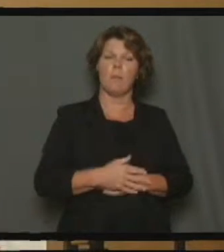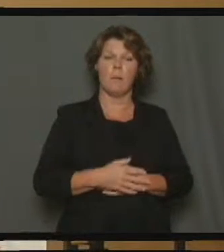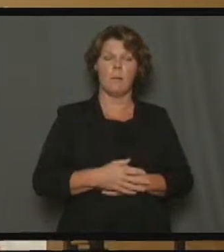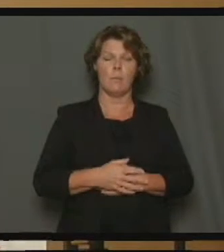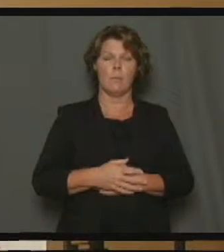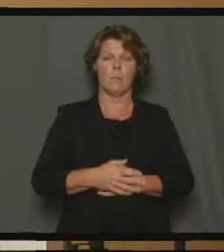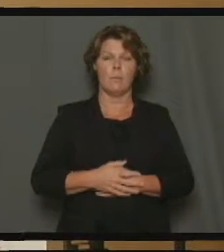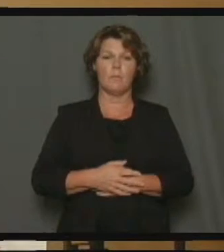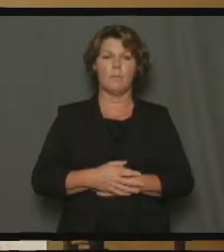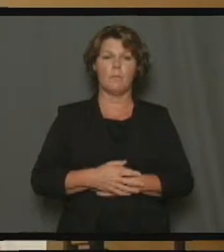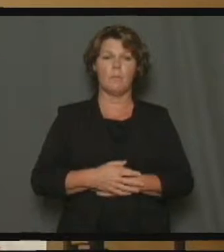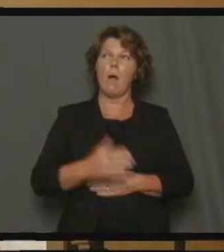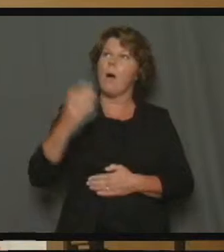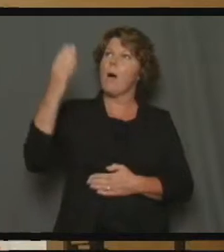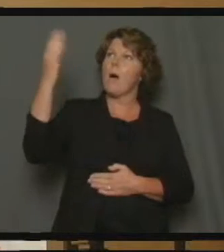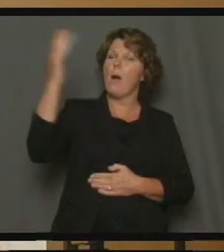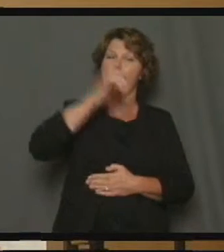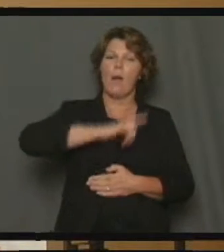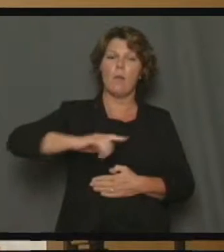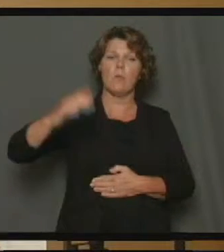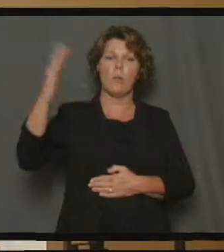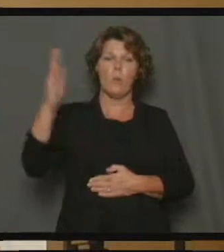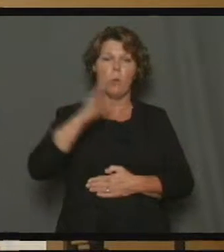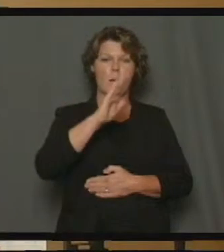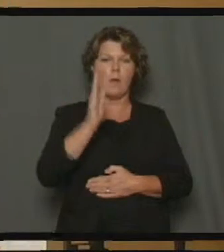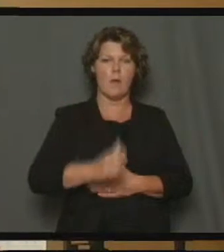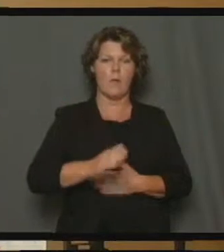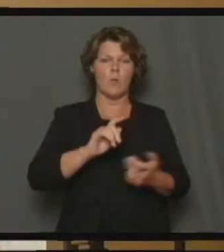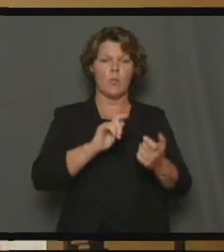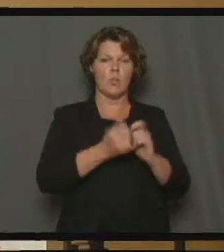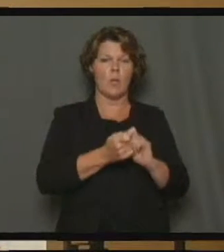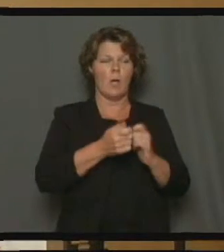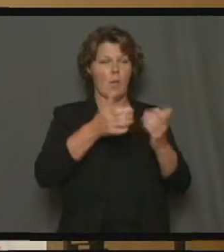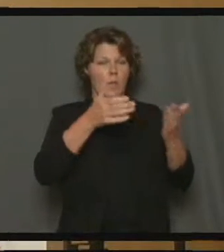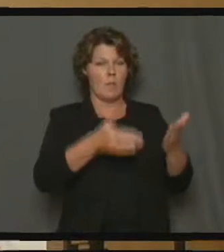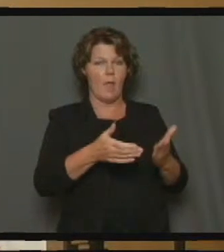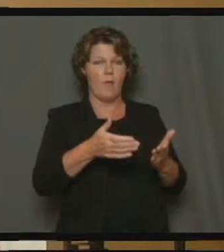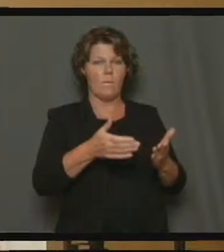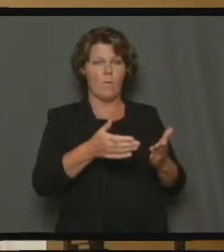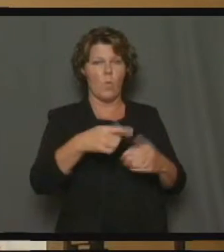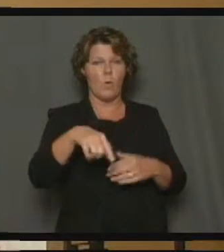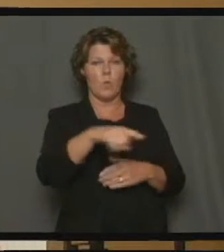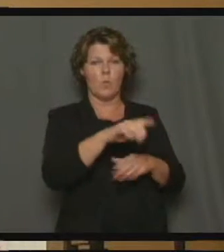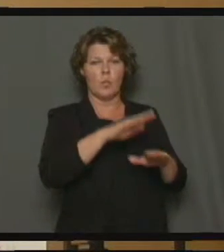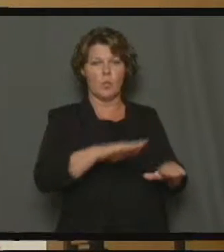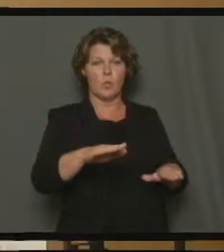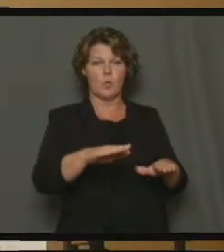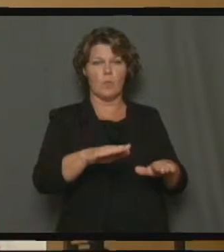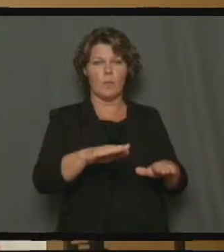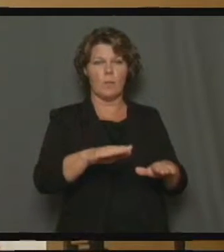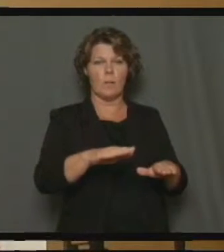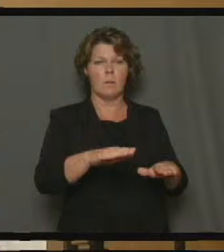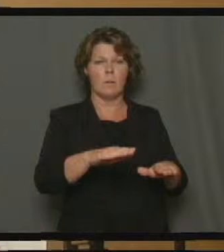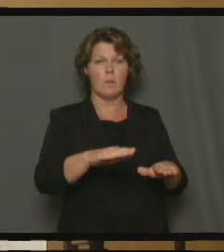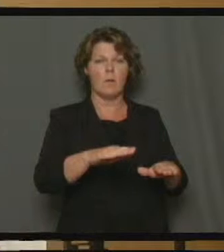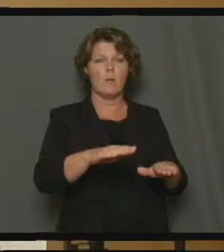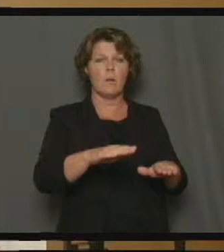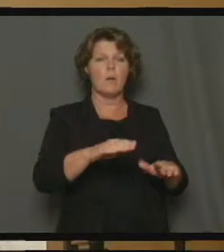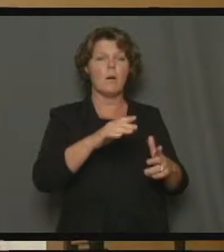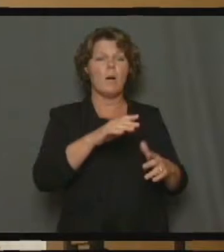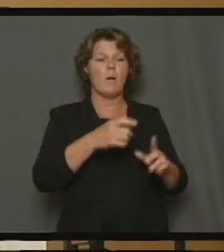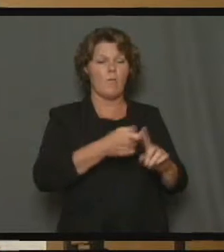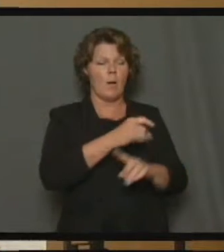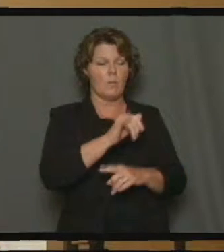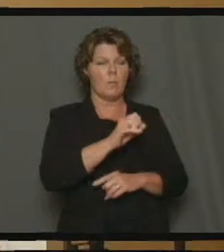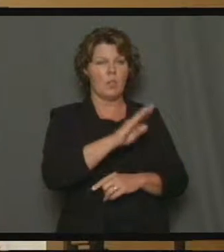hosts. For I, the Lord, do not change. Therefore you, O children of Jacob, are not consumed. From the days